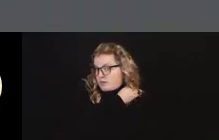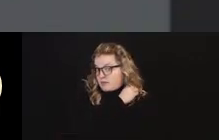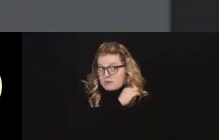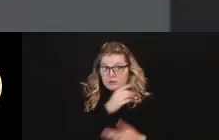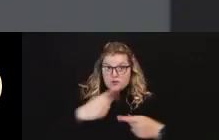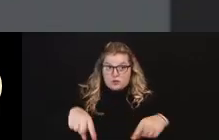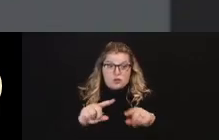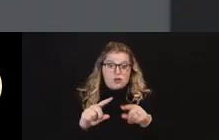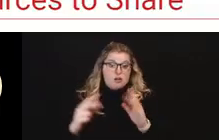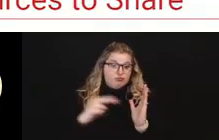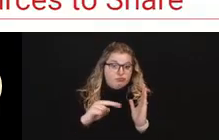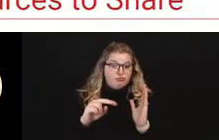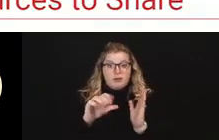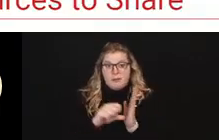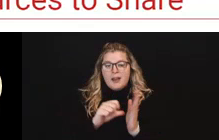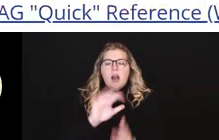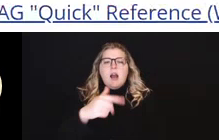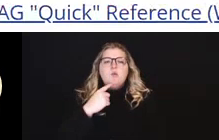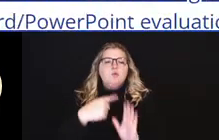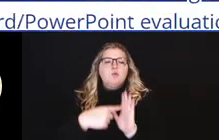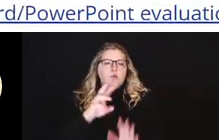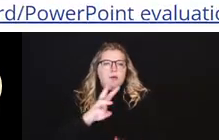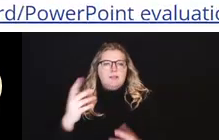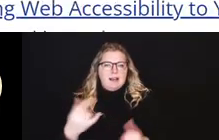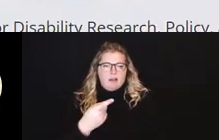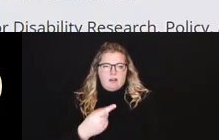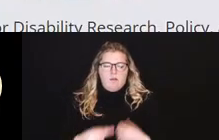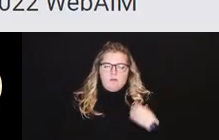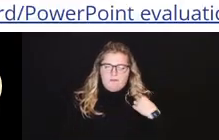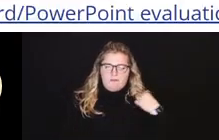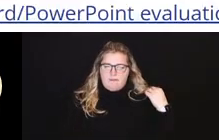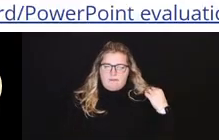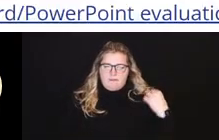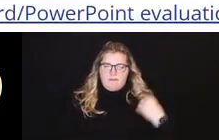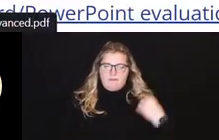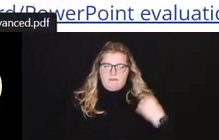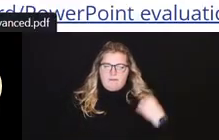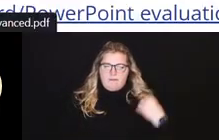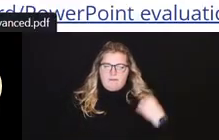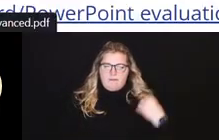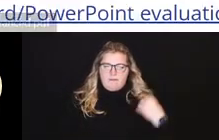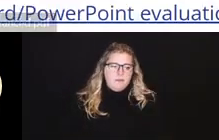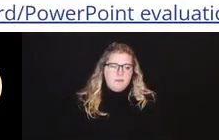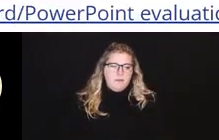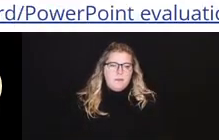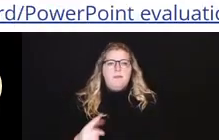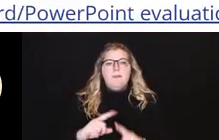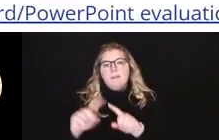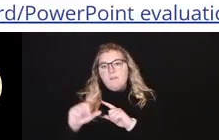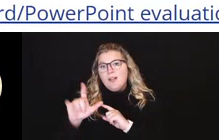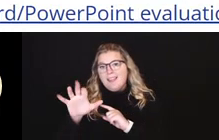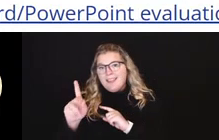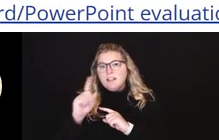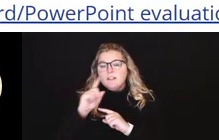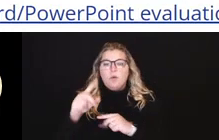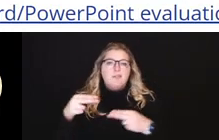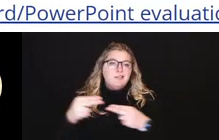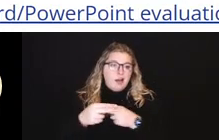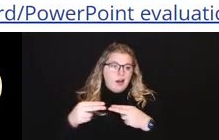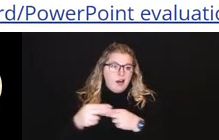going to actually just kind of pull up that page real quick in my browser. So we do have, again, links to both slide decks for